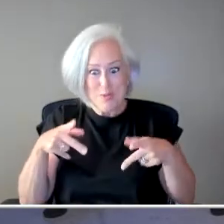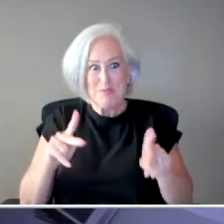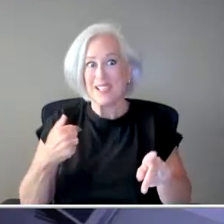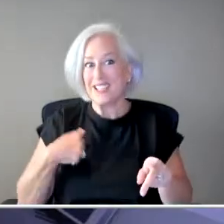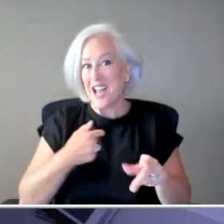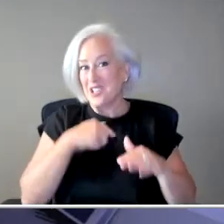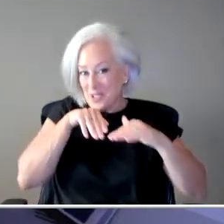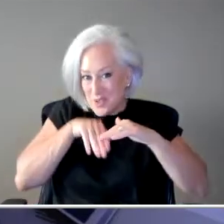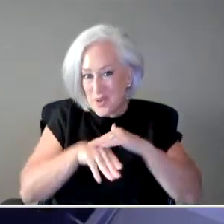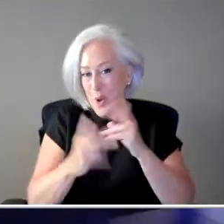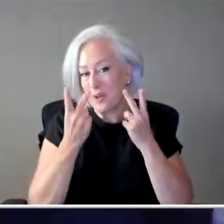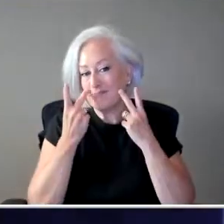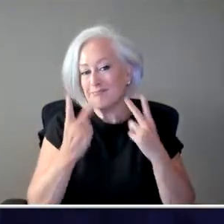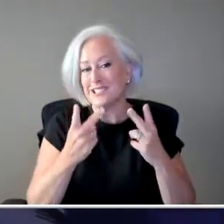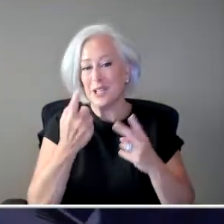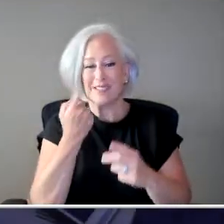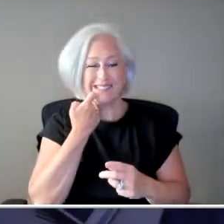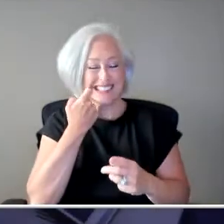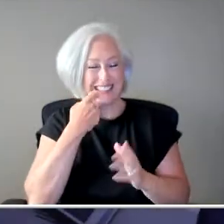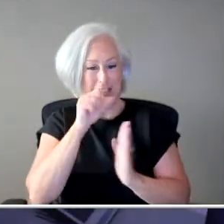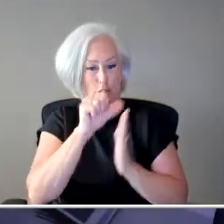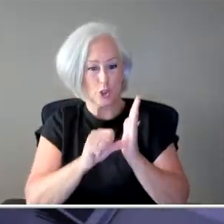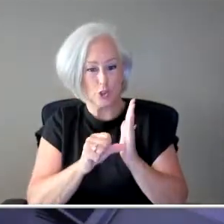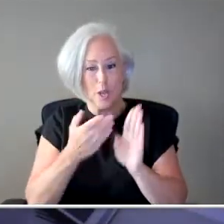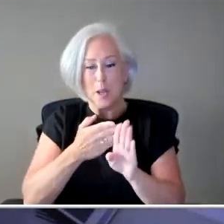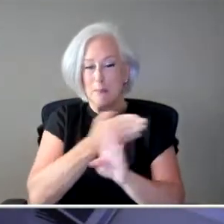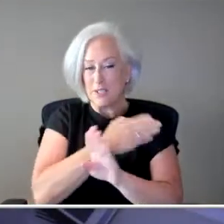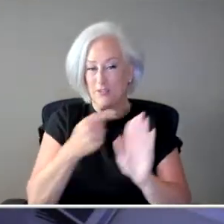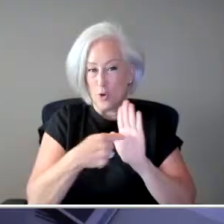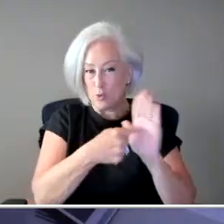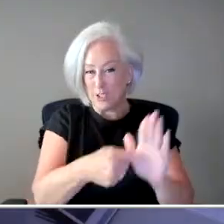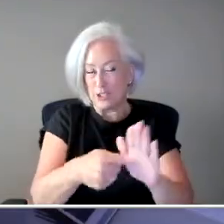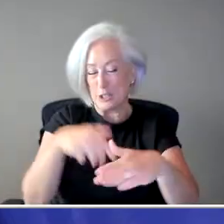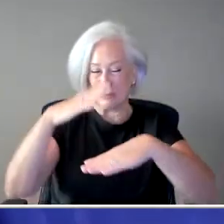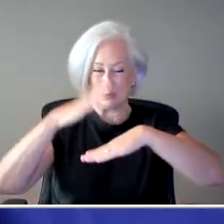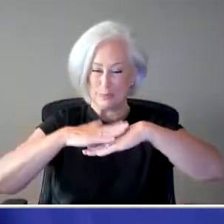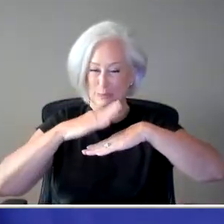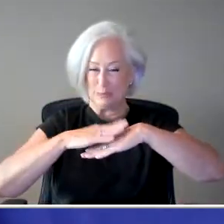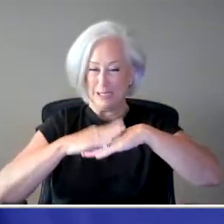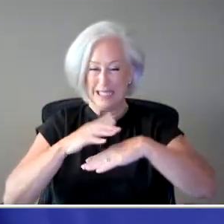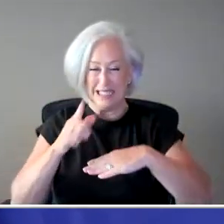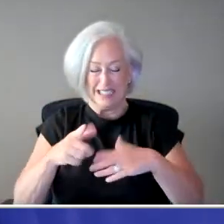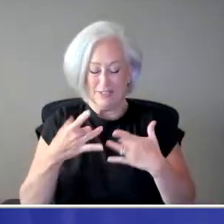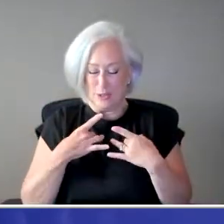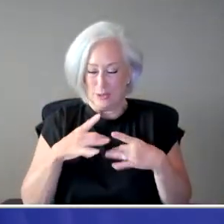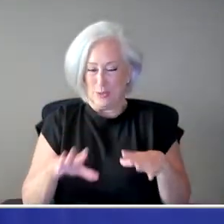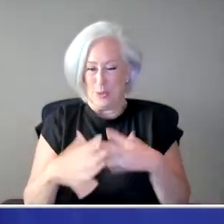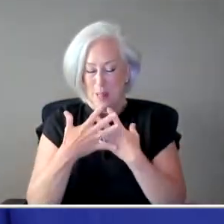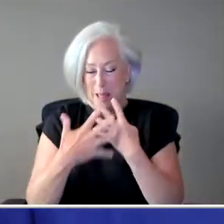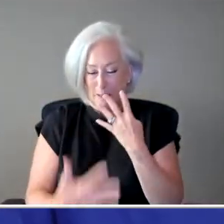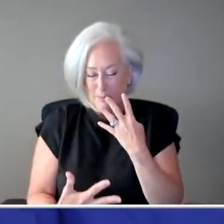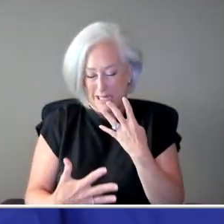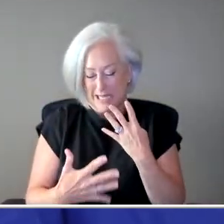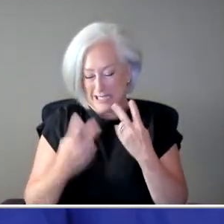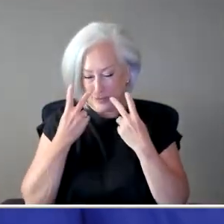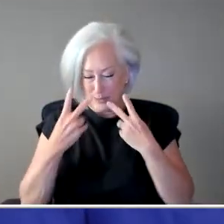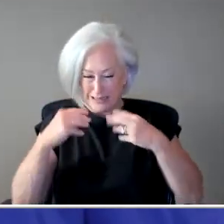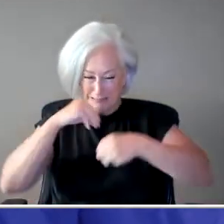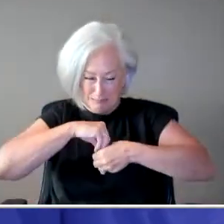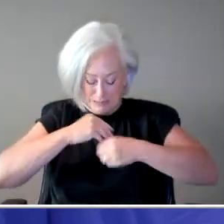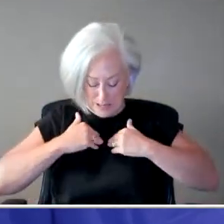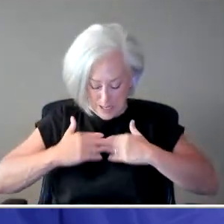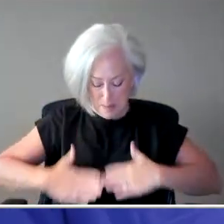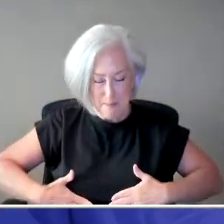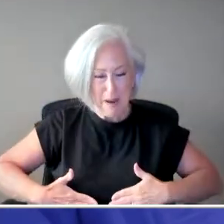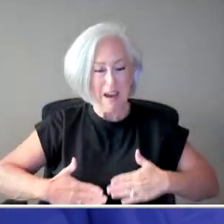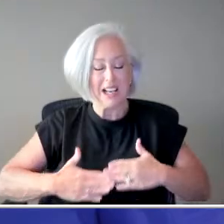We appreciate that. But before we show the footage, we do want to warn videos. If you're a bit squeamish, you might want to listen instead of look. There were some